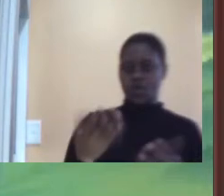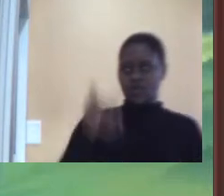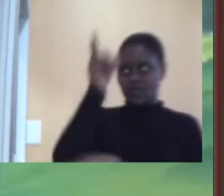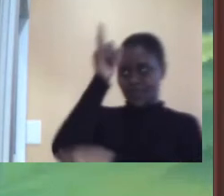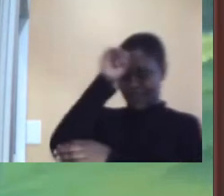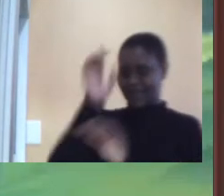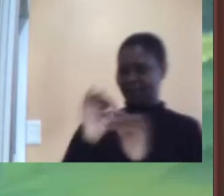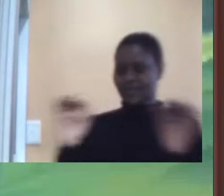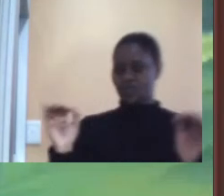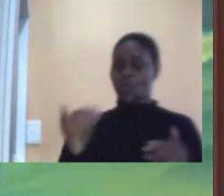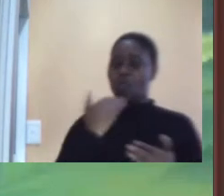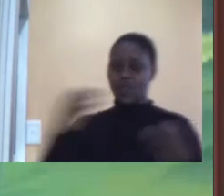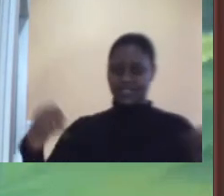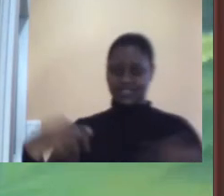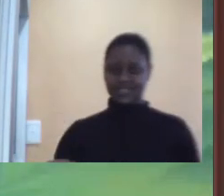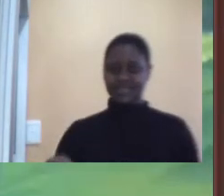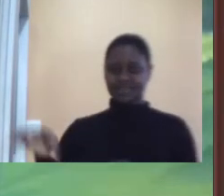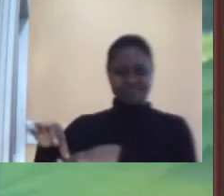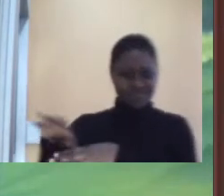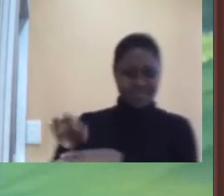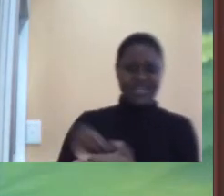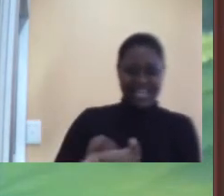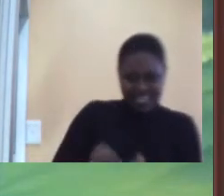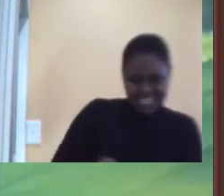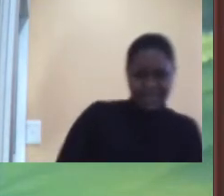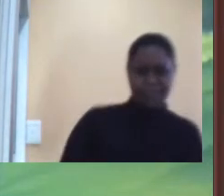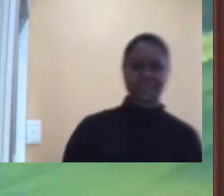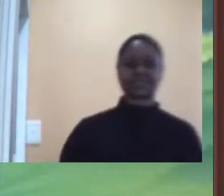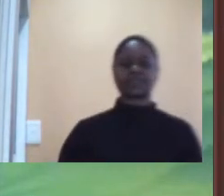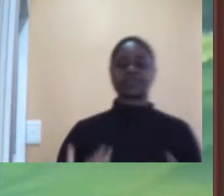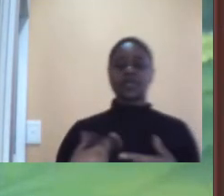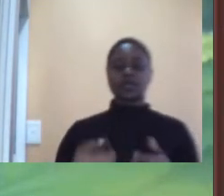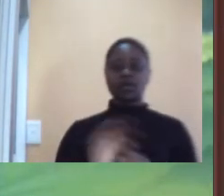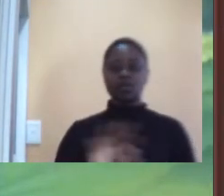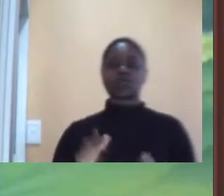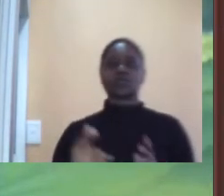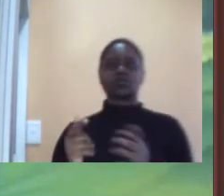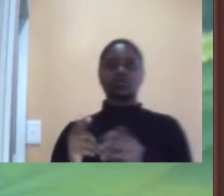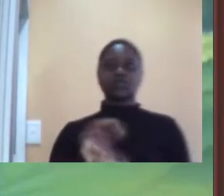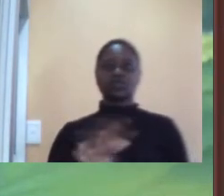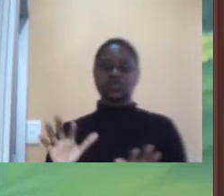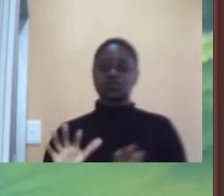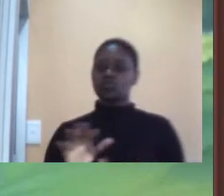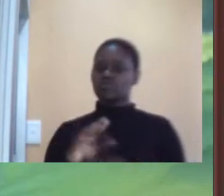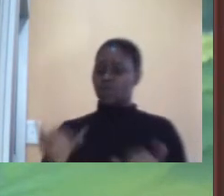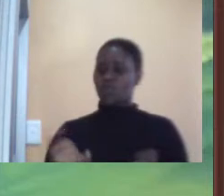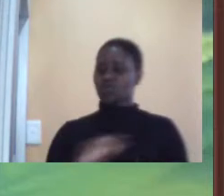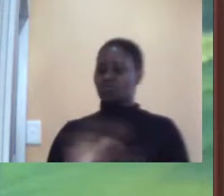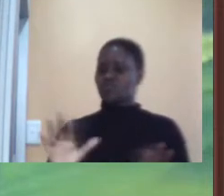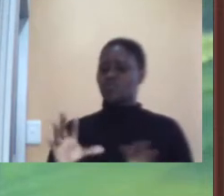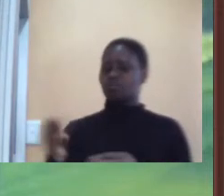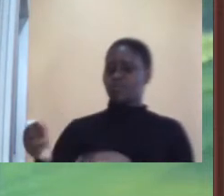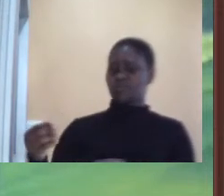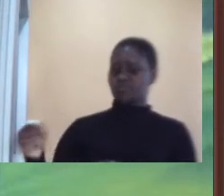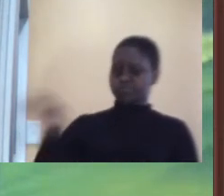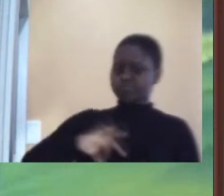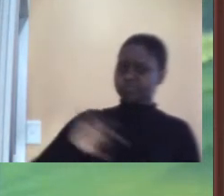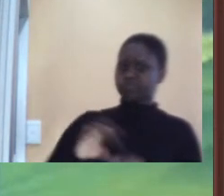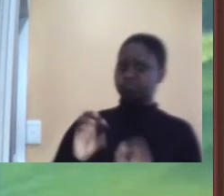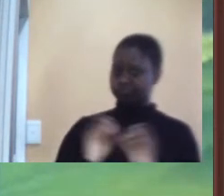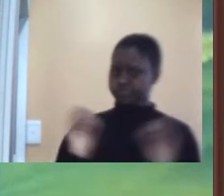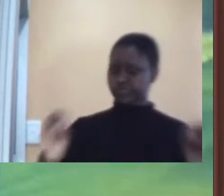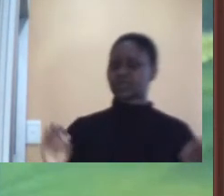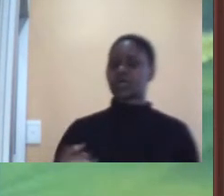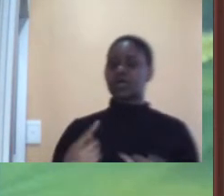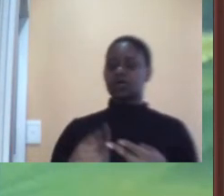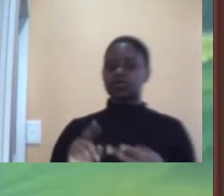had started planting cannabis, and now it's not longer benefiting them. Then the support that we are going to do, we